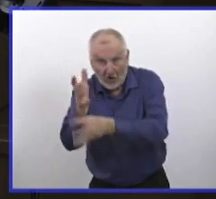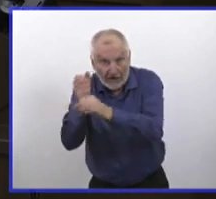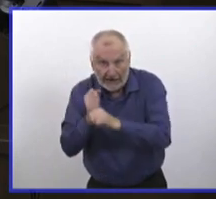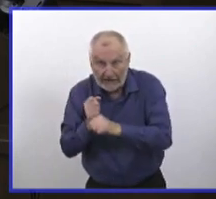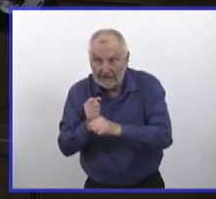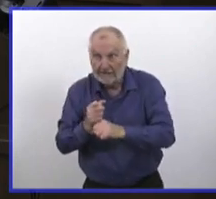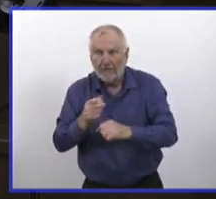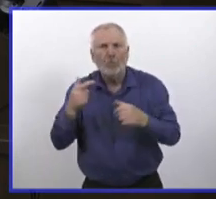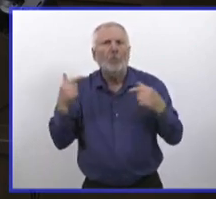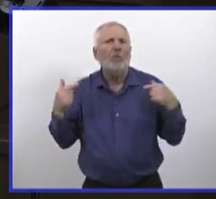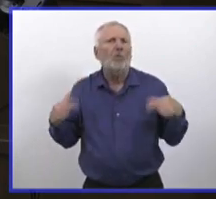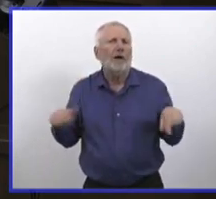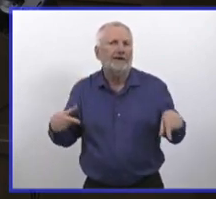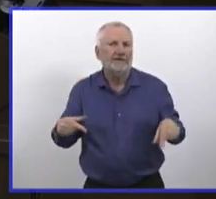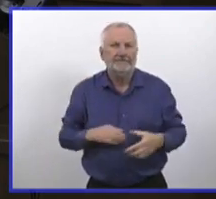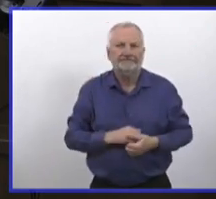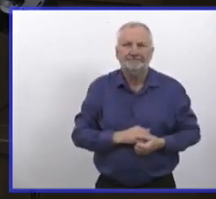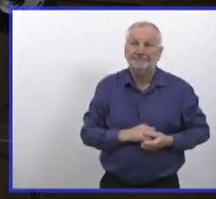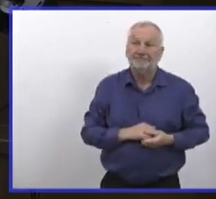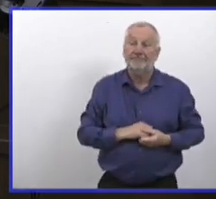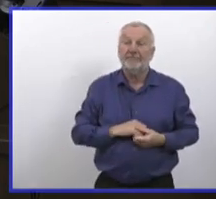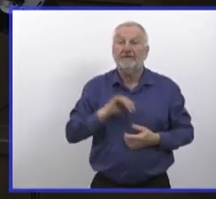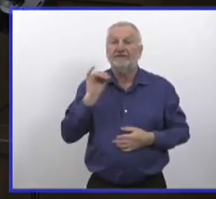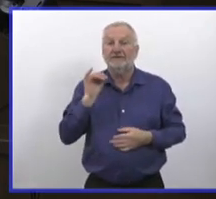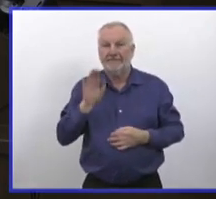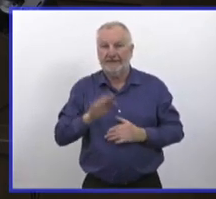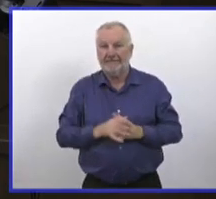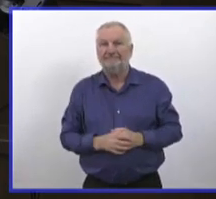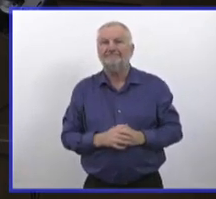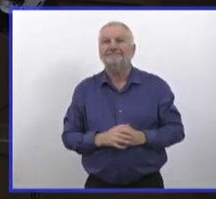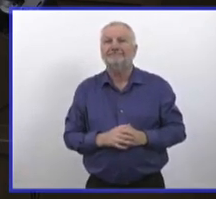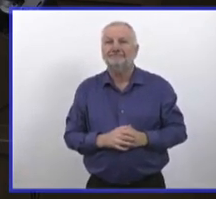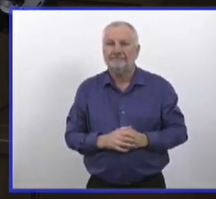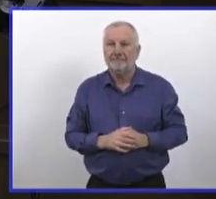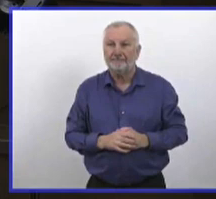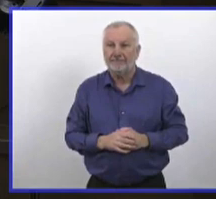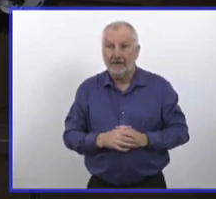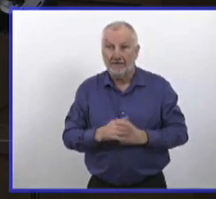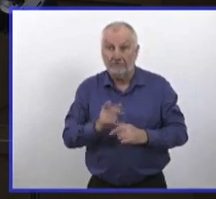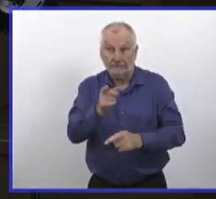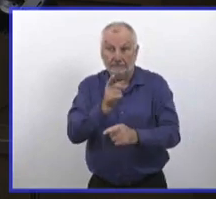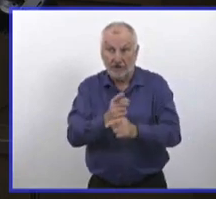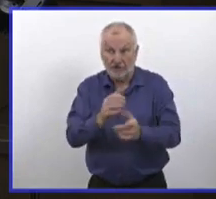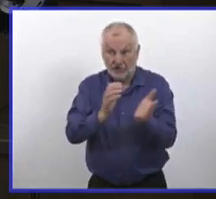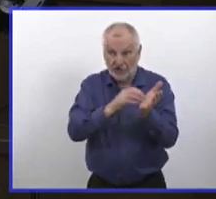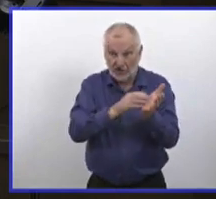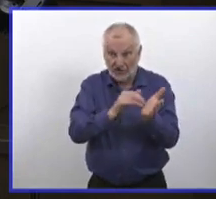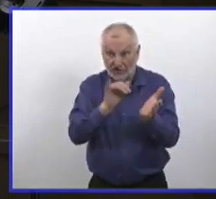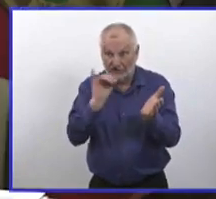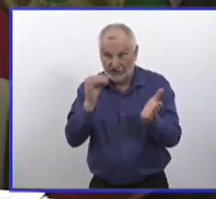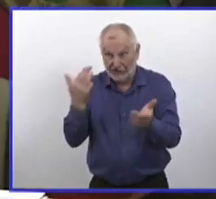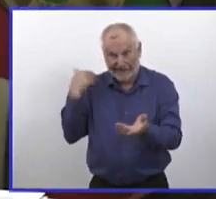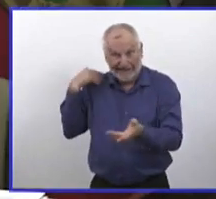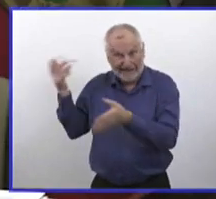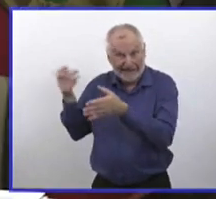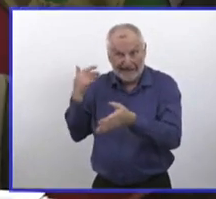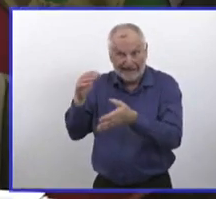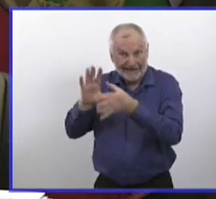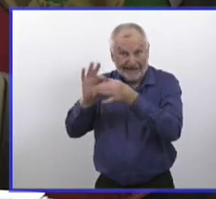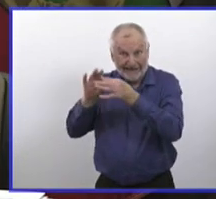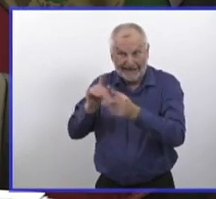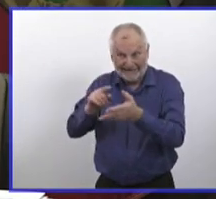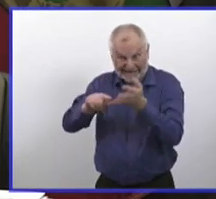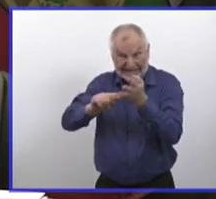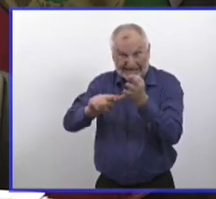I can take that one. So, as Dr. Reimer had said, we are expecting some as early as the end of